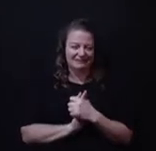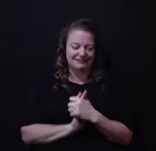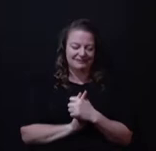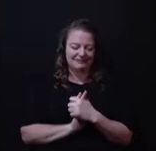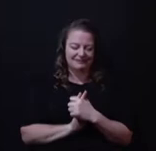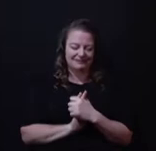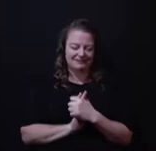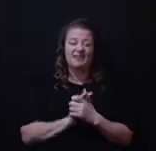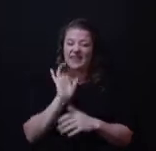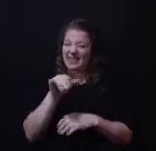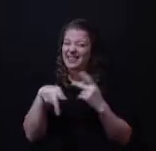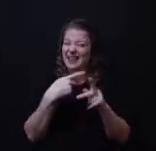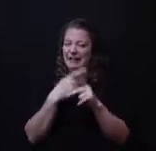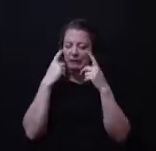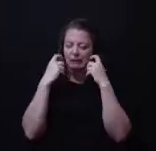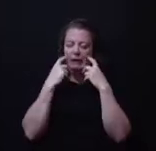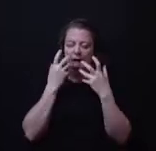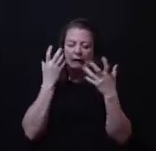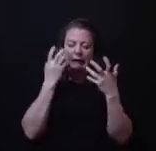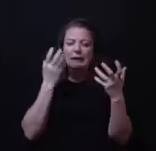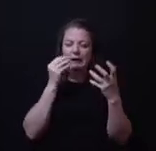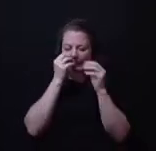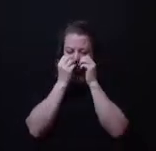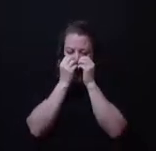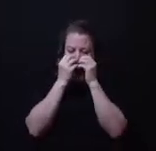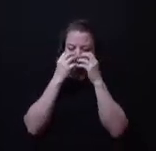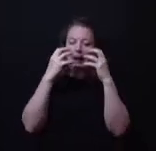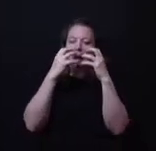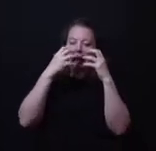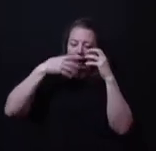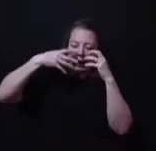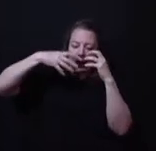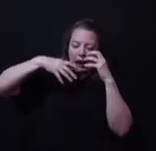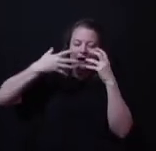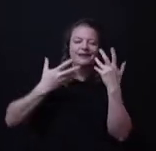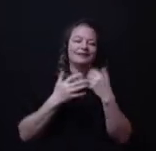It was that kind of crying. We call it snot bubble crying.